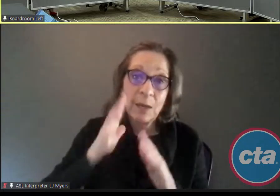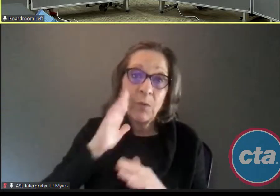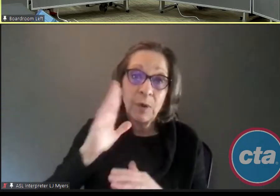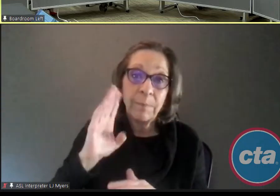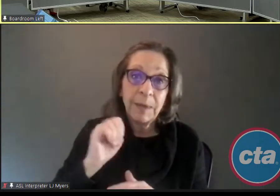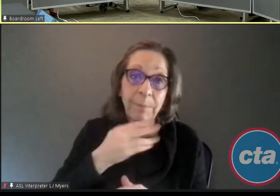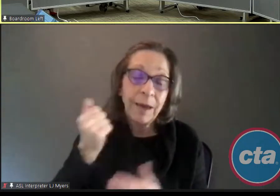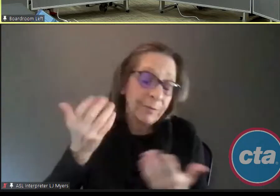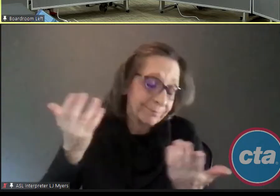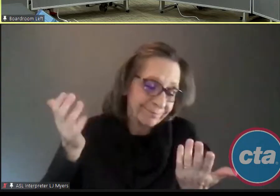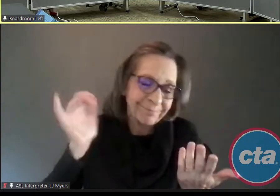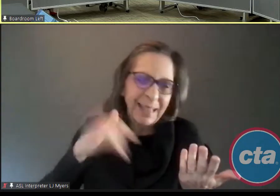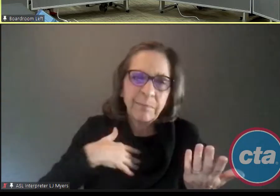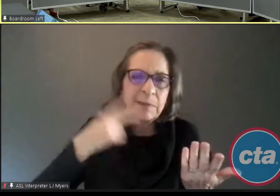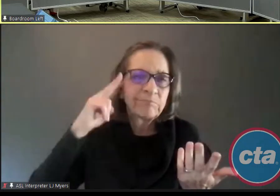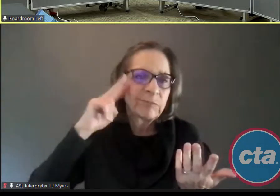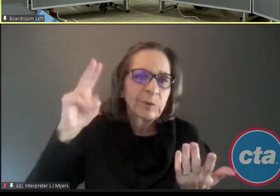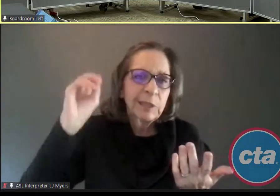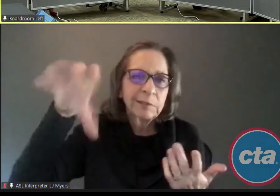That's all I've got to say.